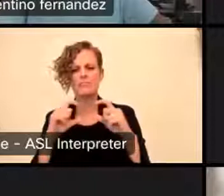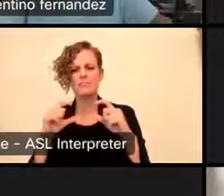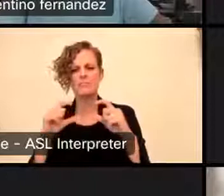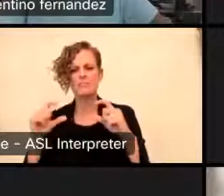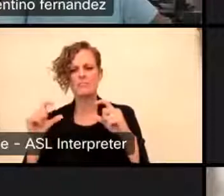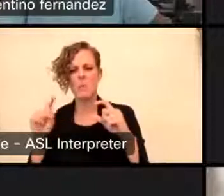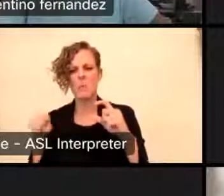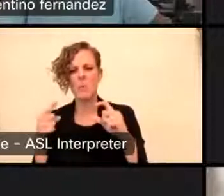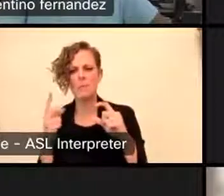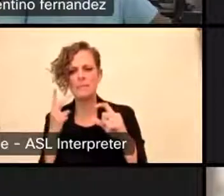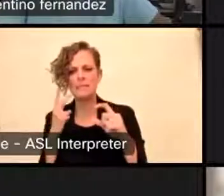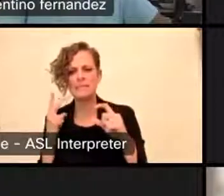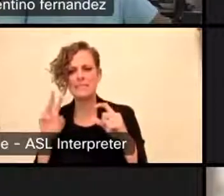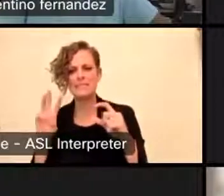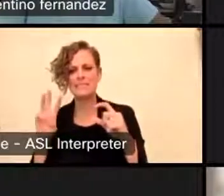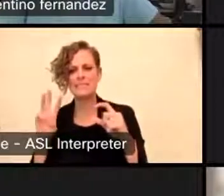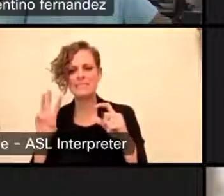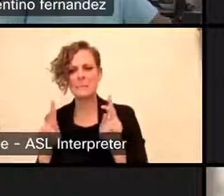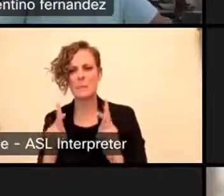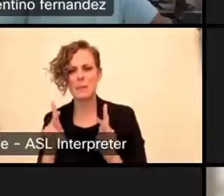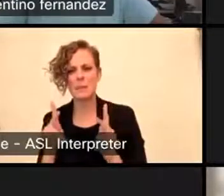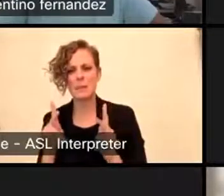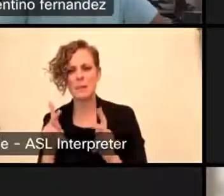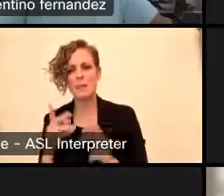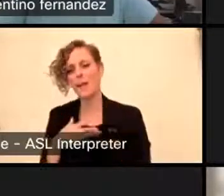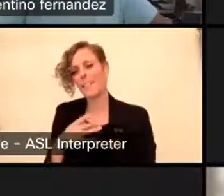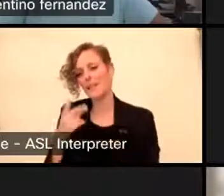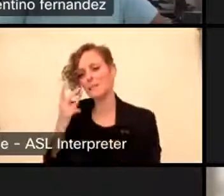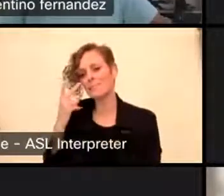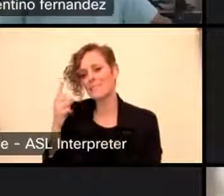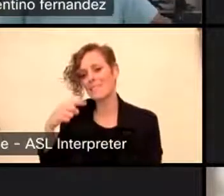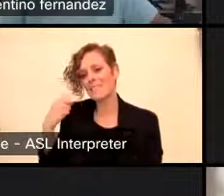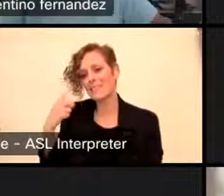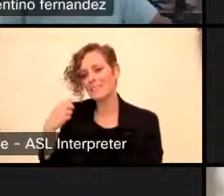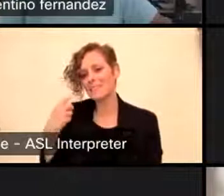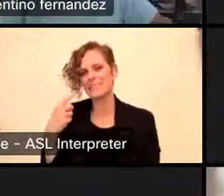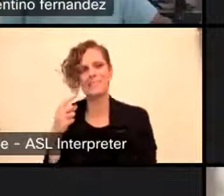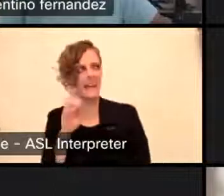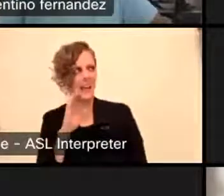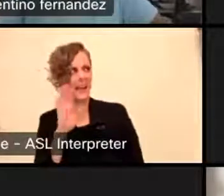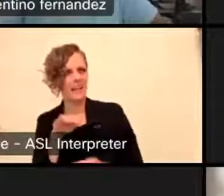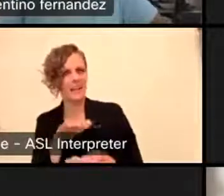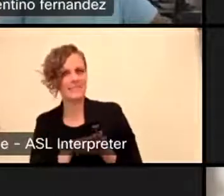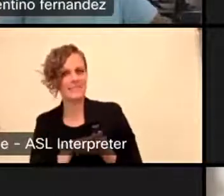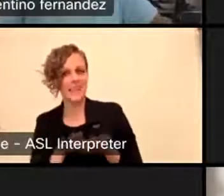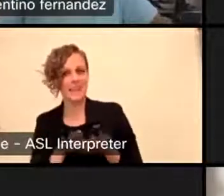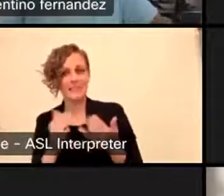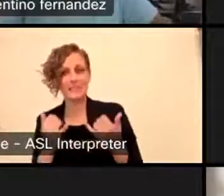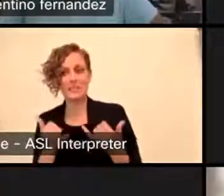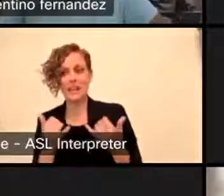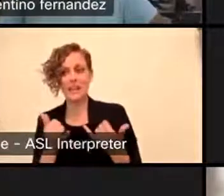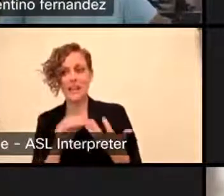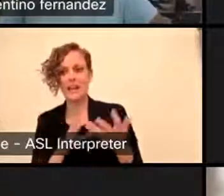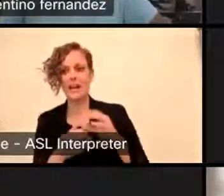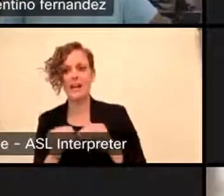far. I just like to see faces. I know, it's nice to see the faces. We have 54 folks on right now. Oh, and I know, Tracy, 6.